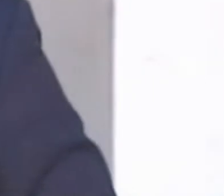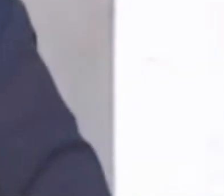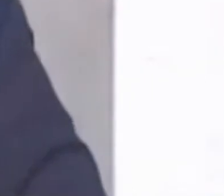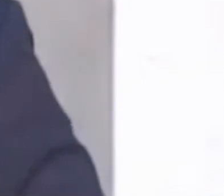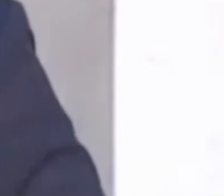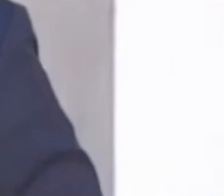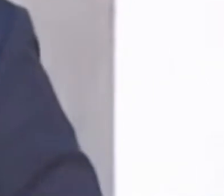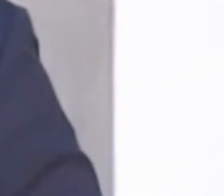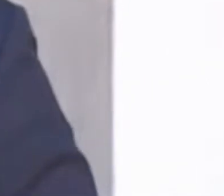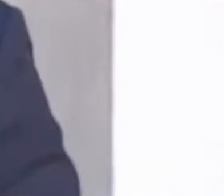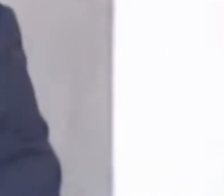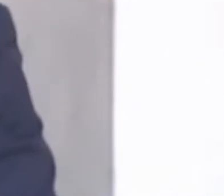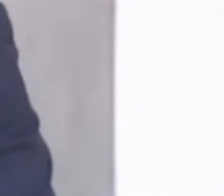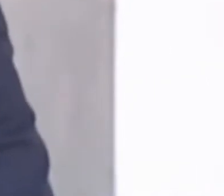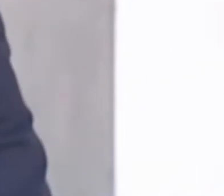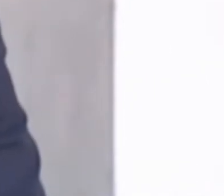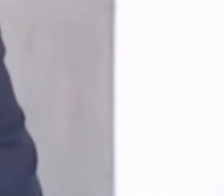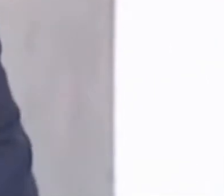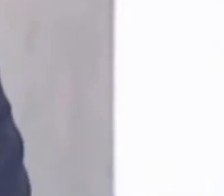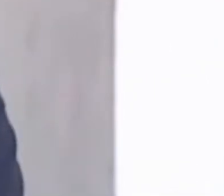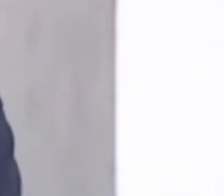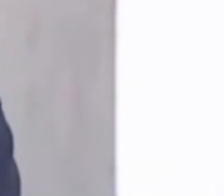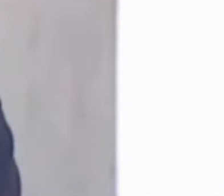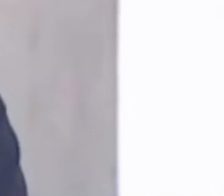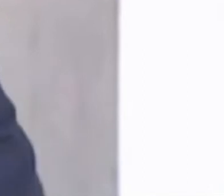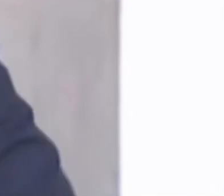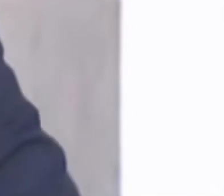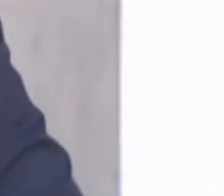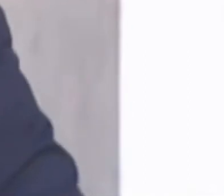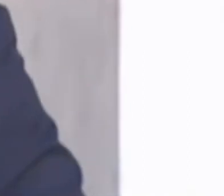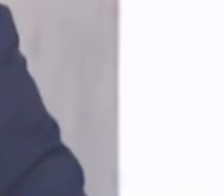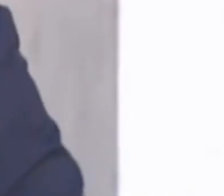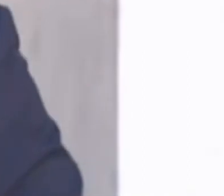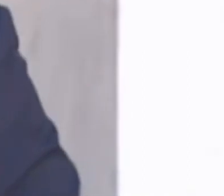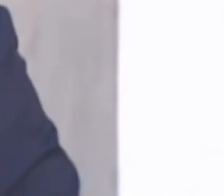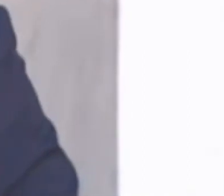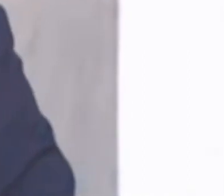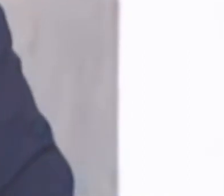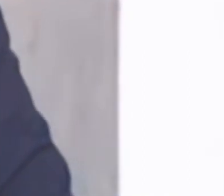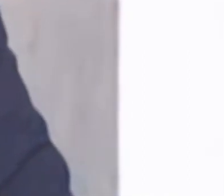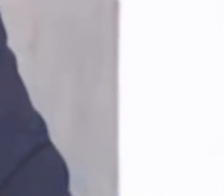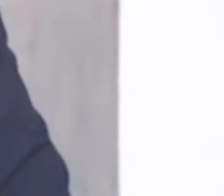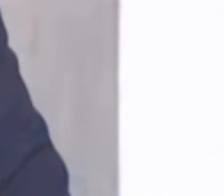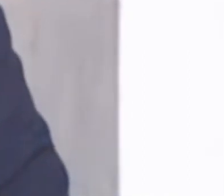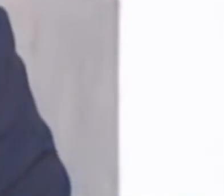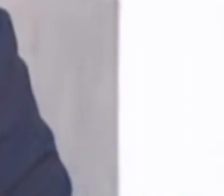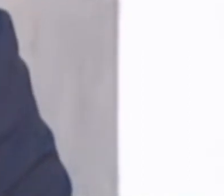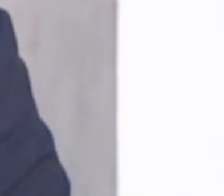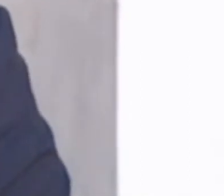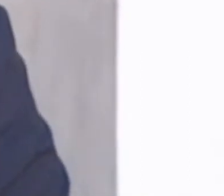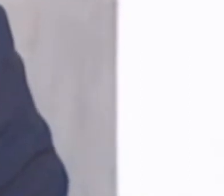Department of Health, directly overseeing the operations of the department and engaging with the Victorian government in relation to the aged